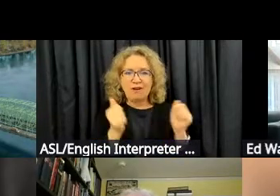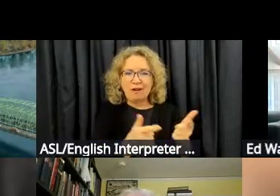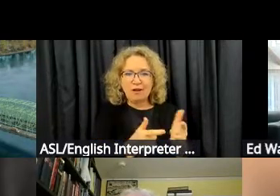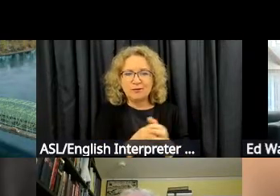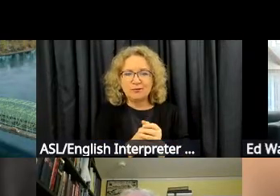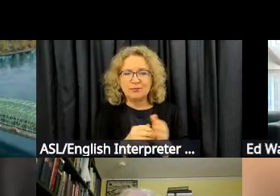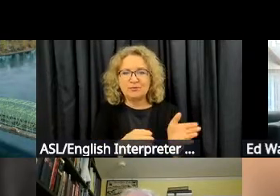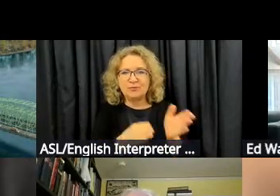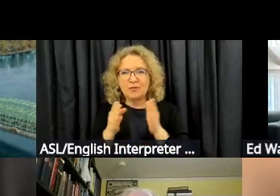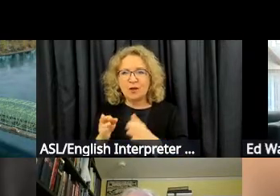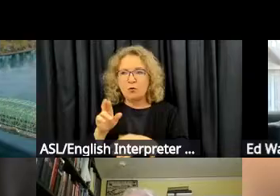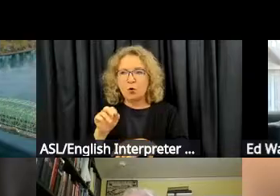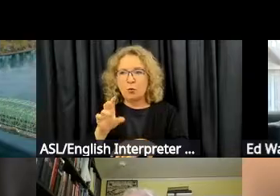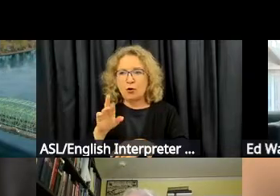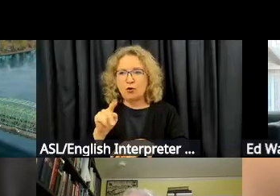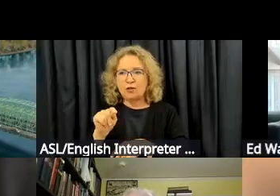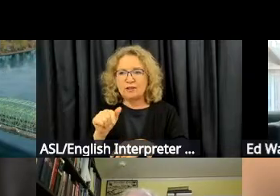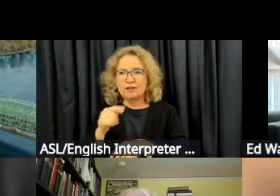big deal.